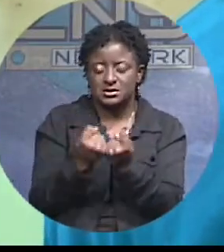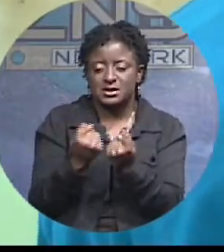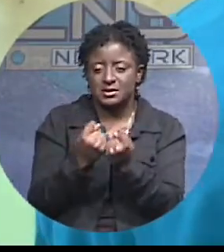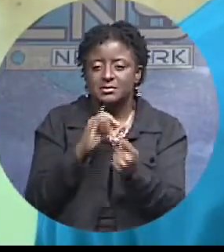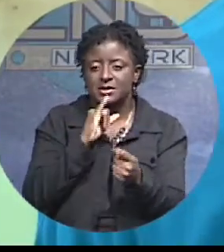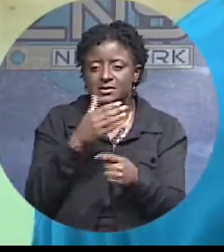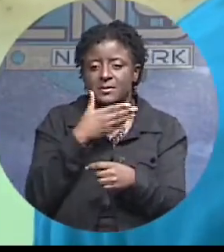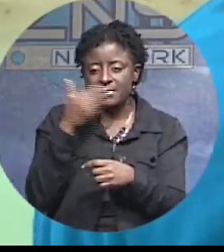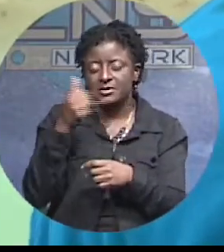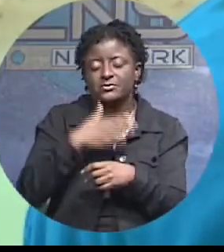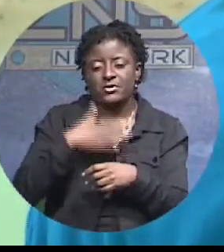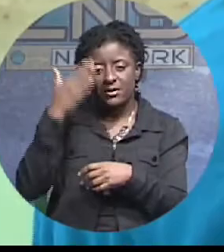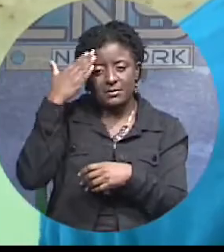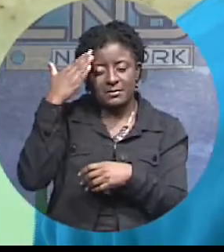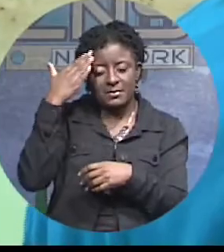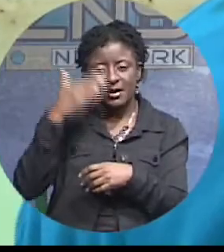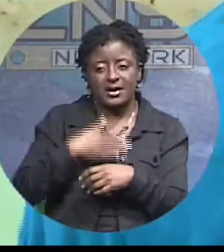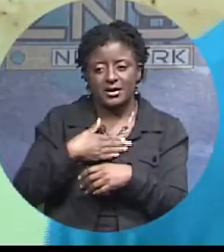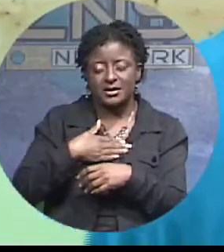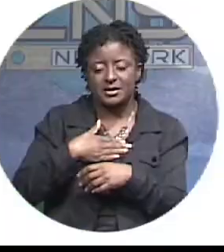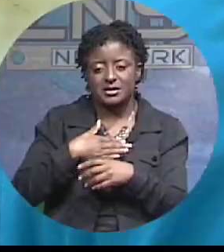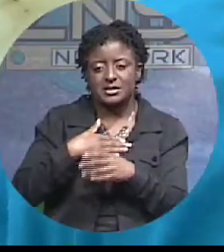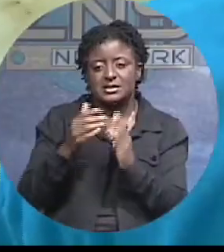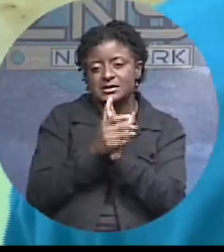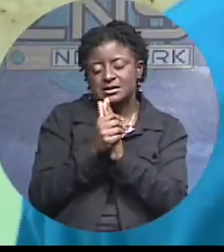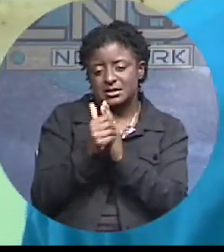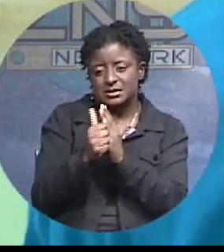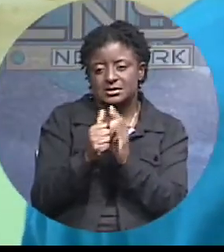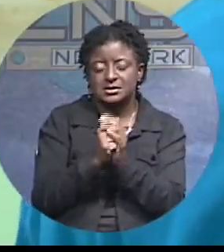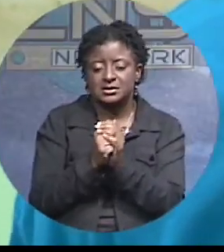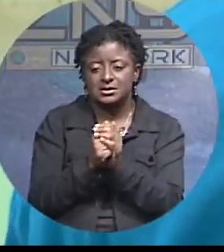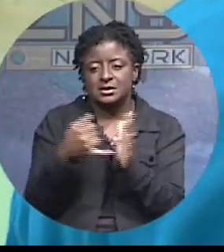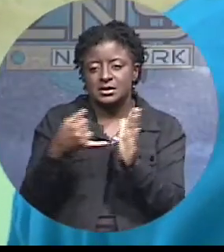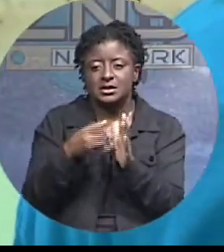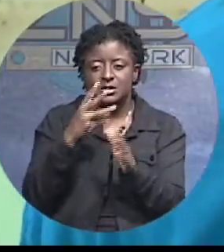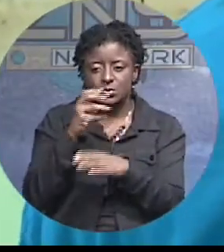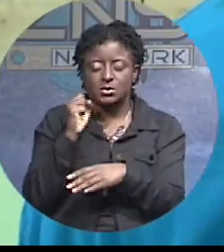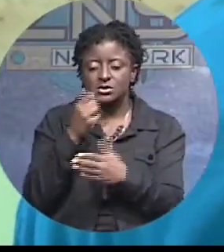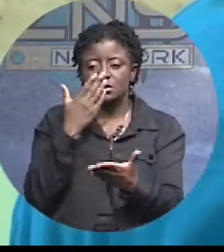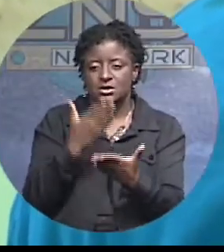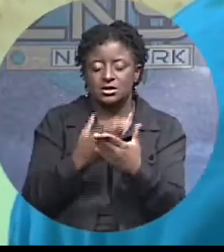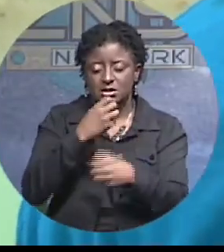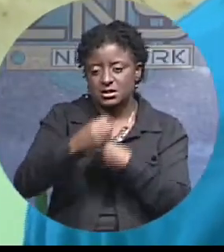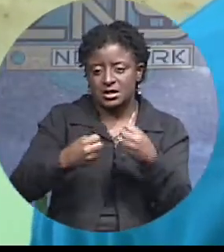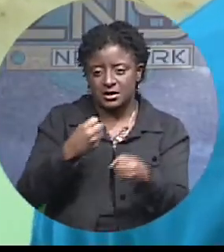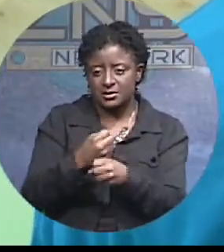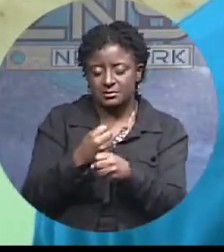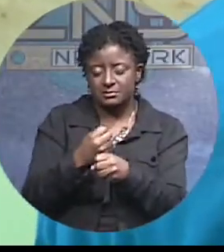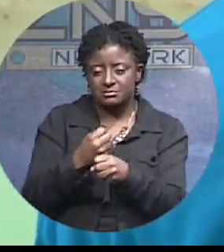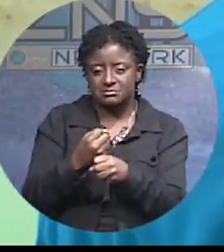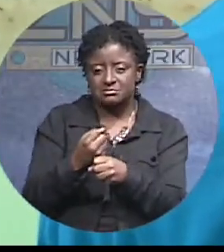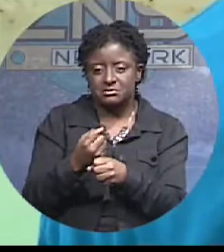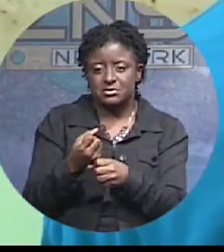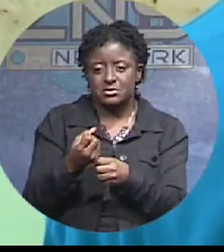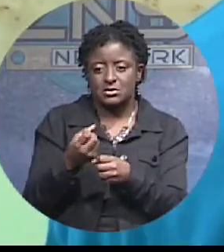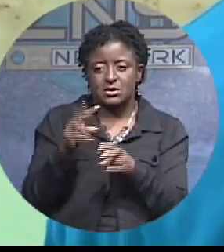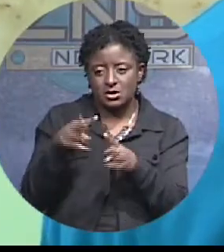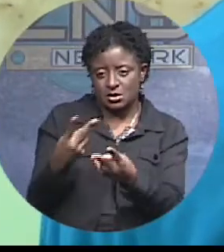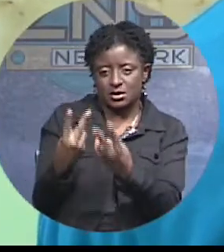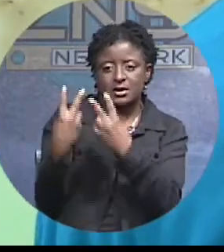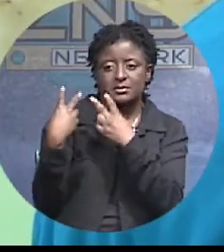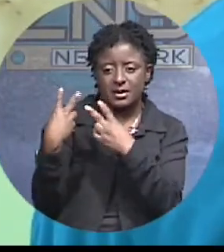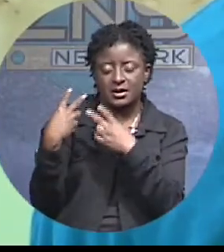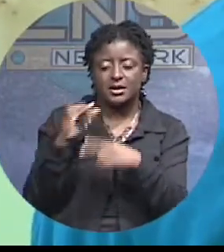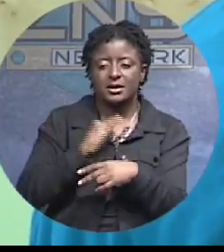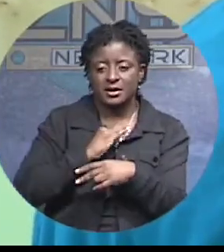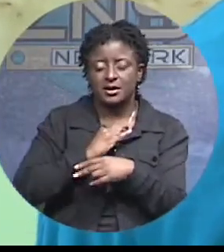could have the best chance of getting back to the major leagues, because that's what it's about. It was a good year. You know, looking back on it, I'm pleased. You know, I'm got hurt